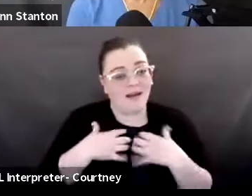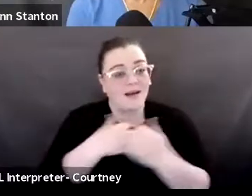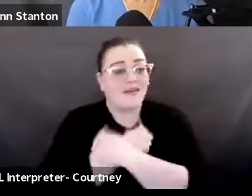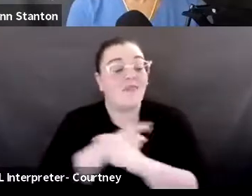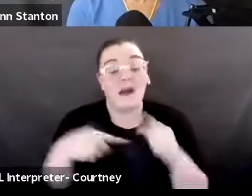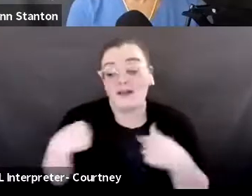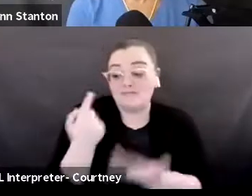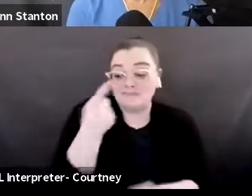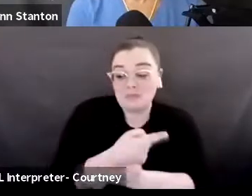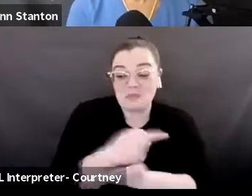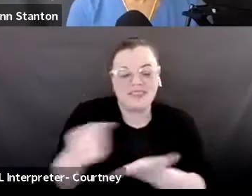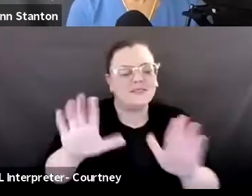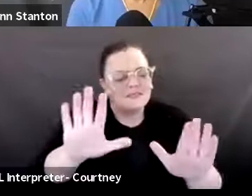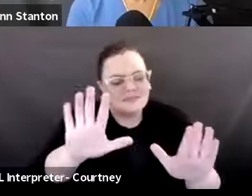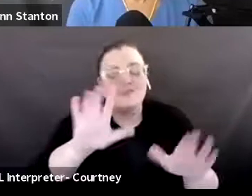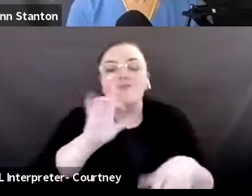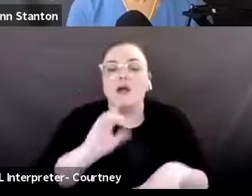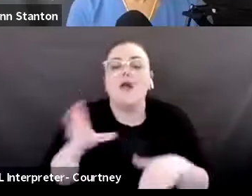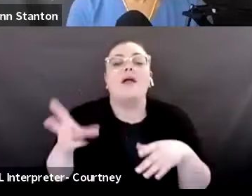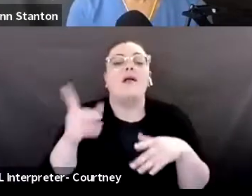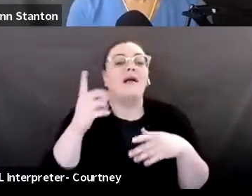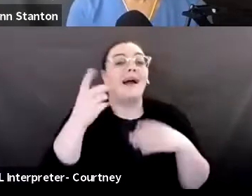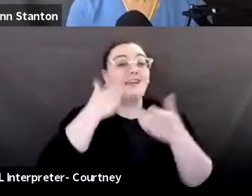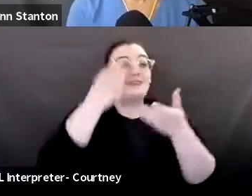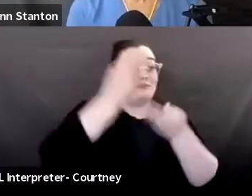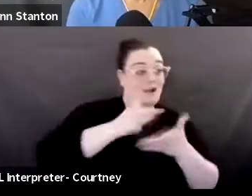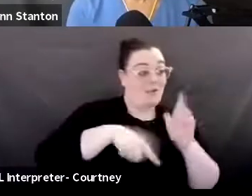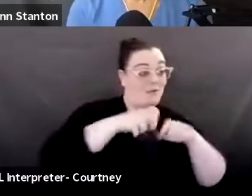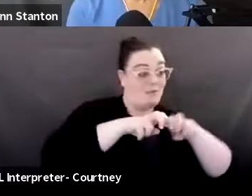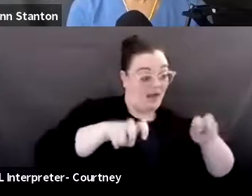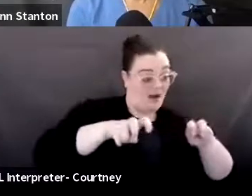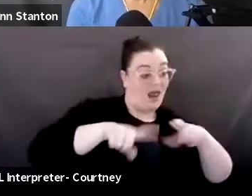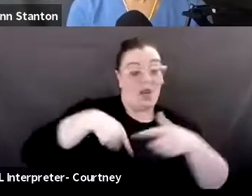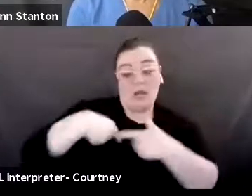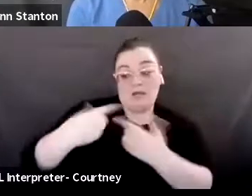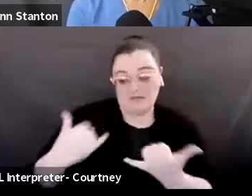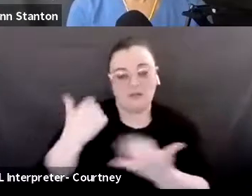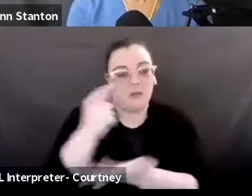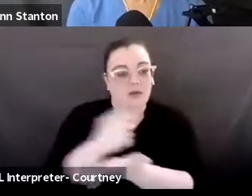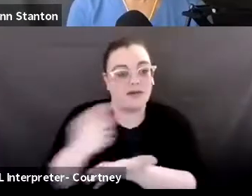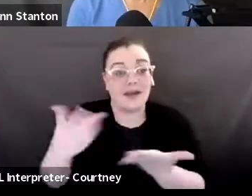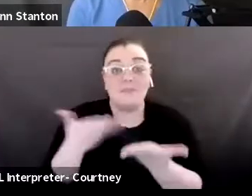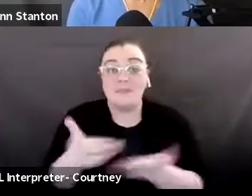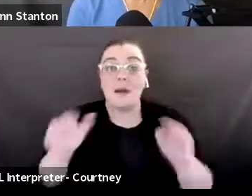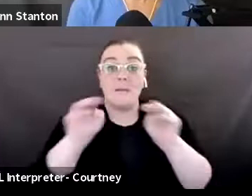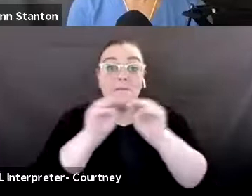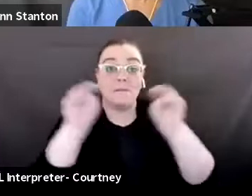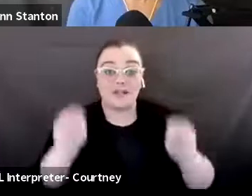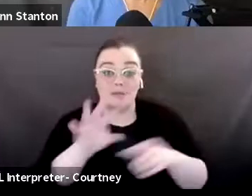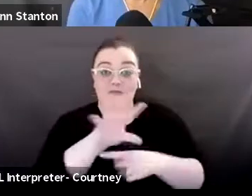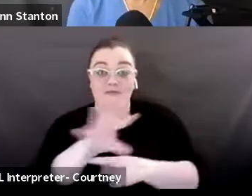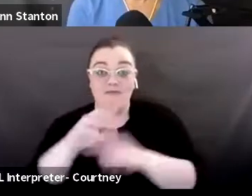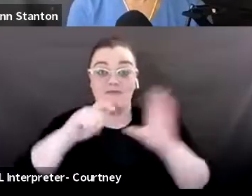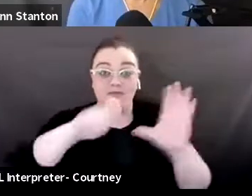alone, this is between knowing we were going to do this panel and today, I'm up here in Montana doing a film, like you were talking about, Renee. I've